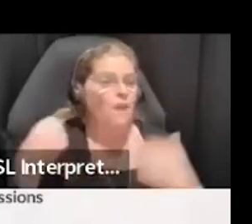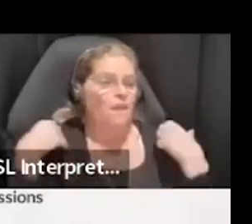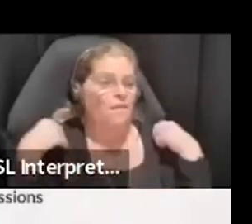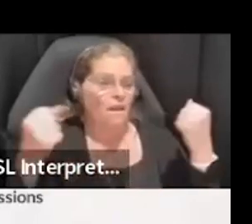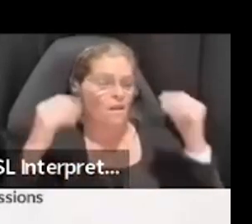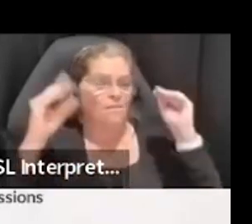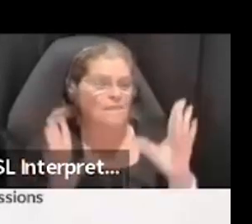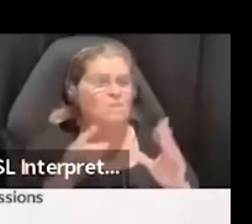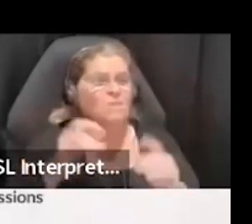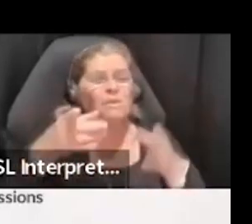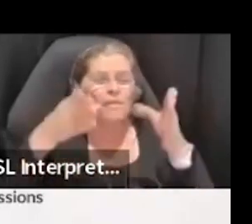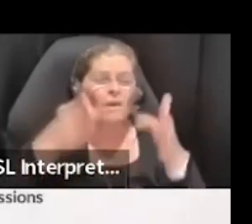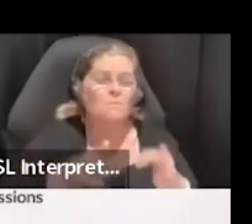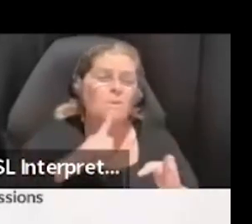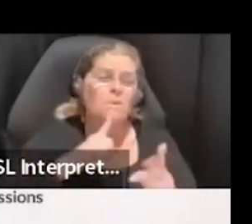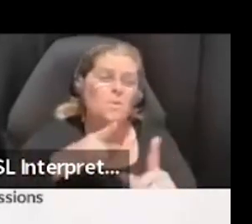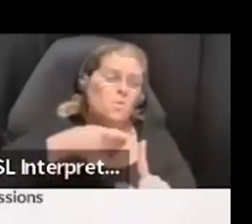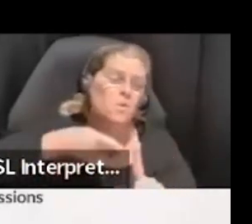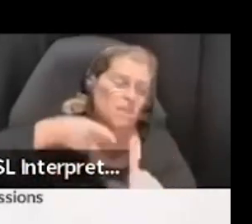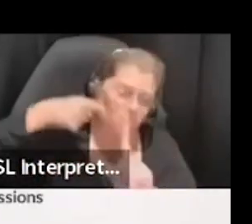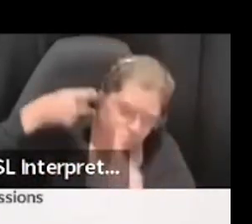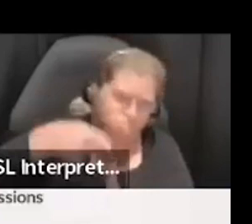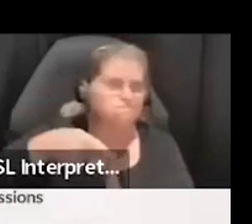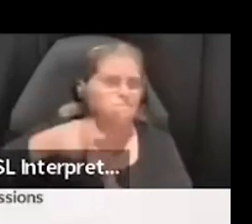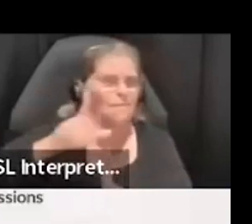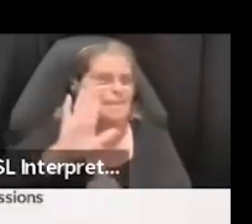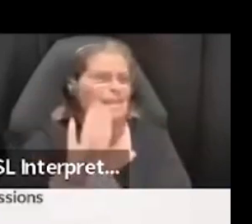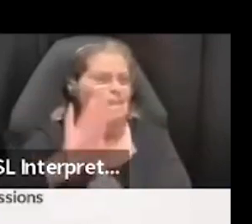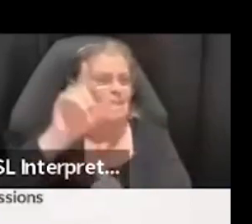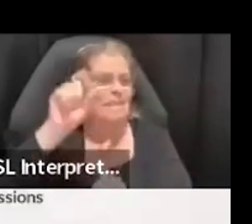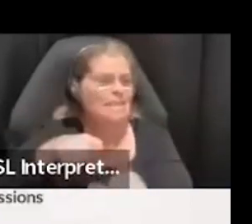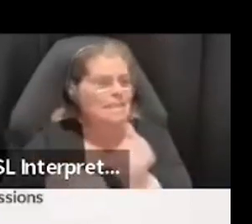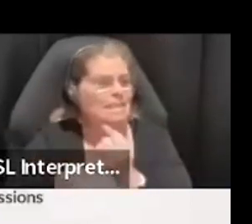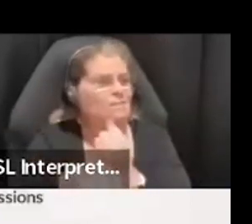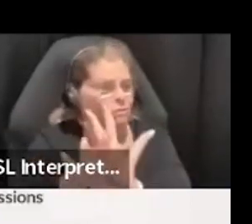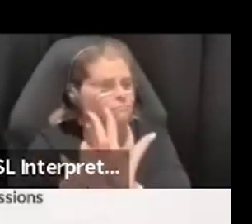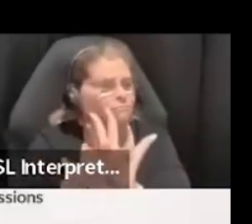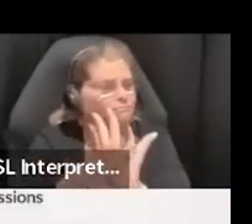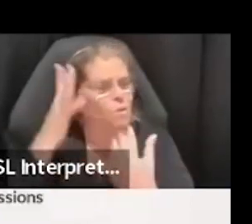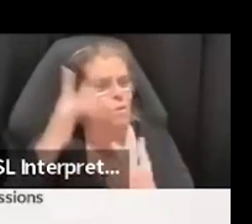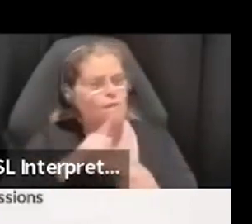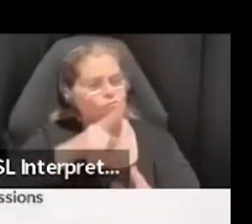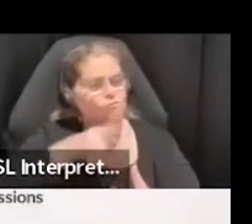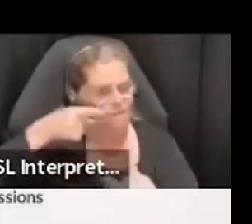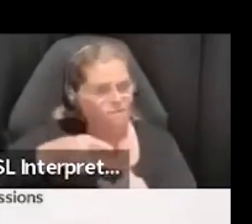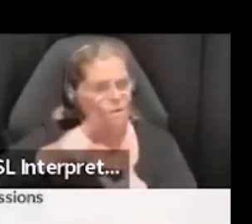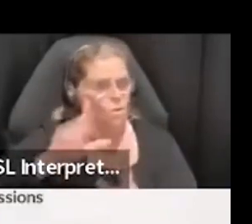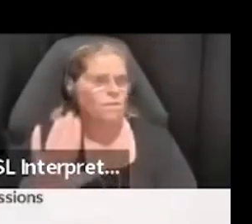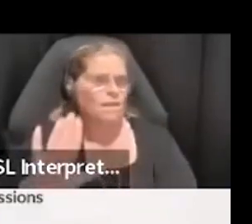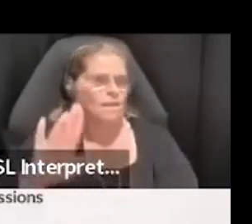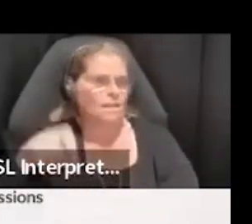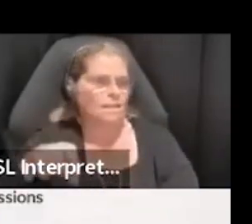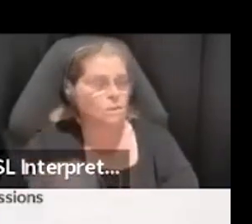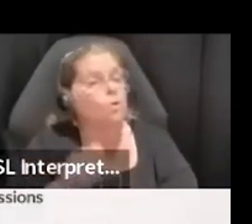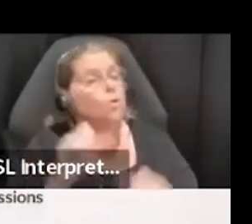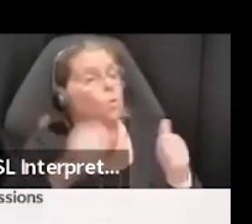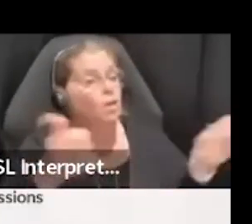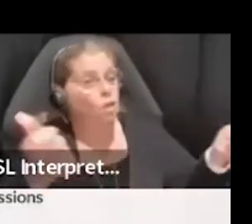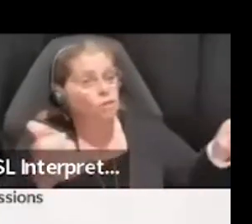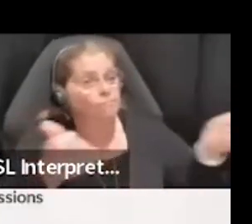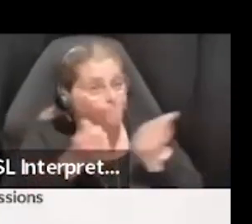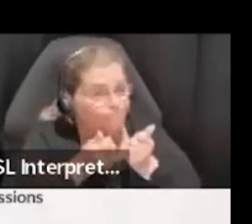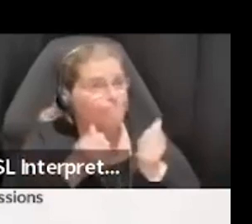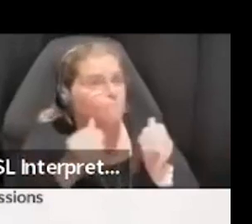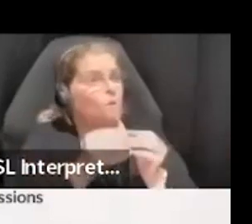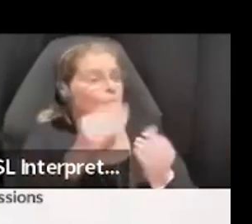instruction to my child around his needs, and he was more successful learning in this way. We could attract more retired or part-time